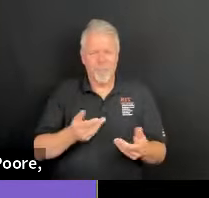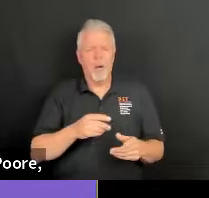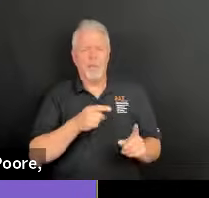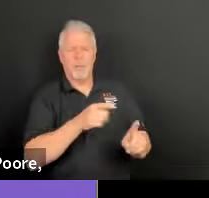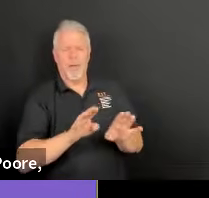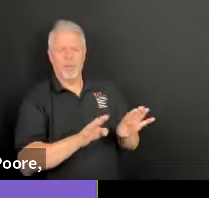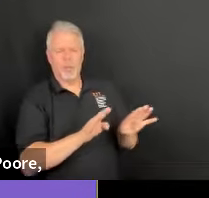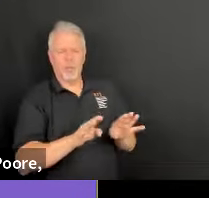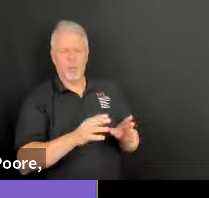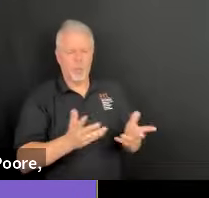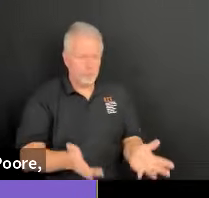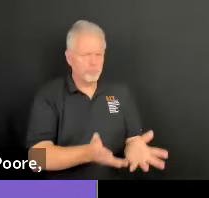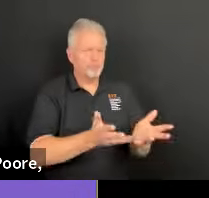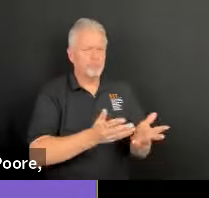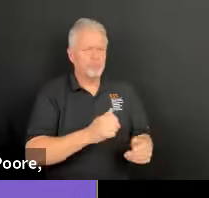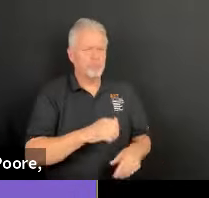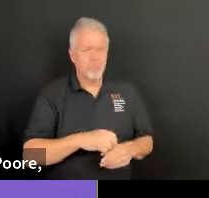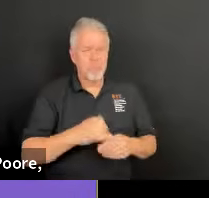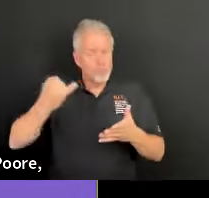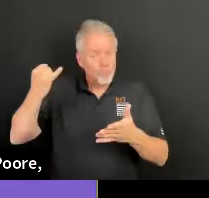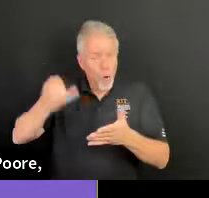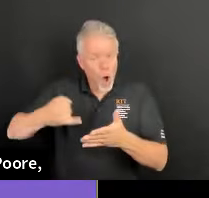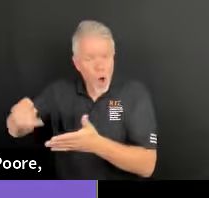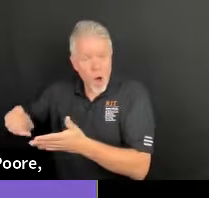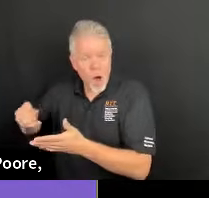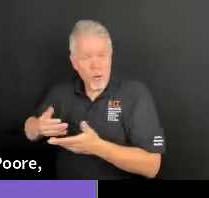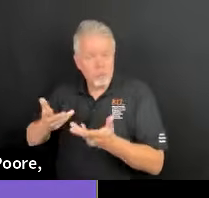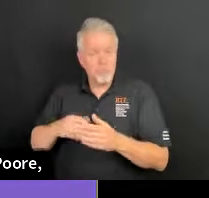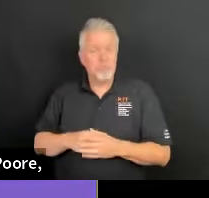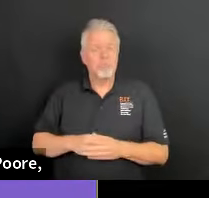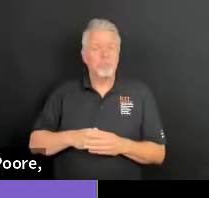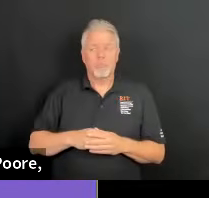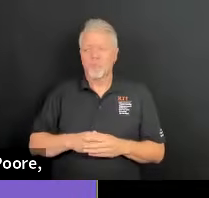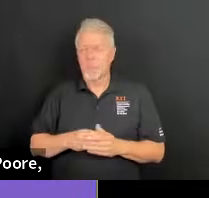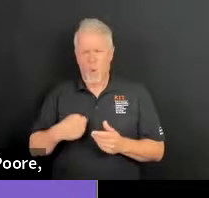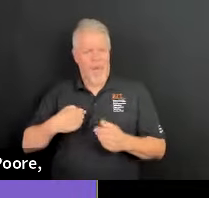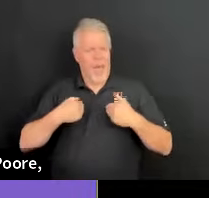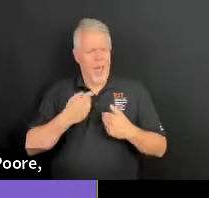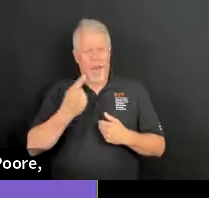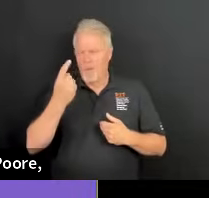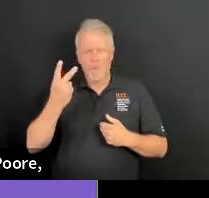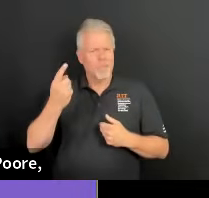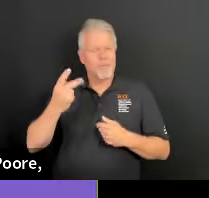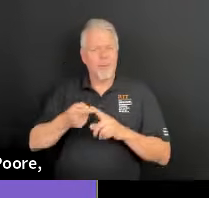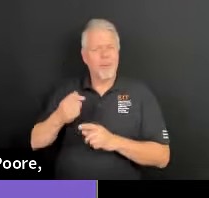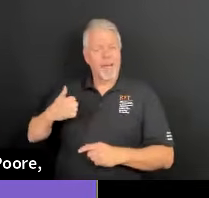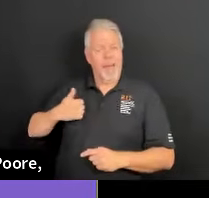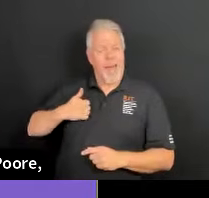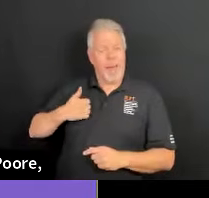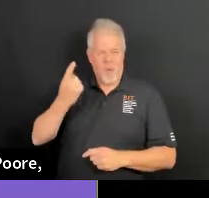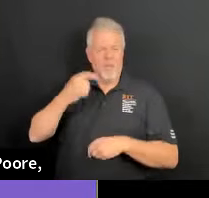approach, and they may not understand that, you know, their behaviors are linked to it. We